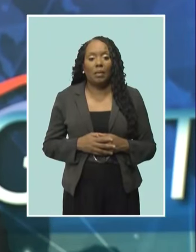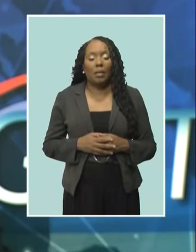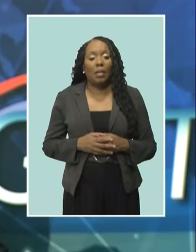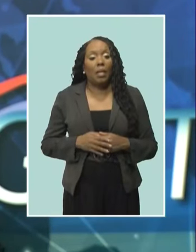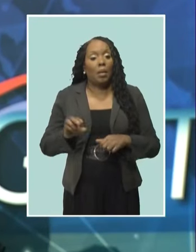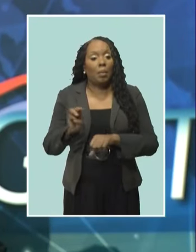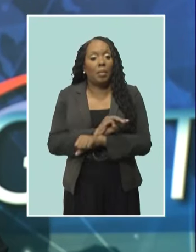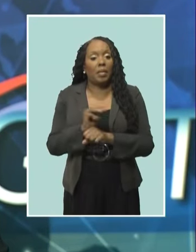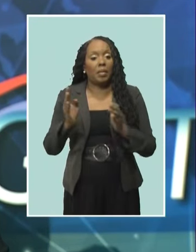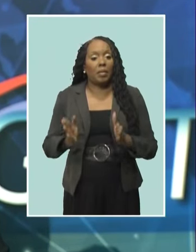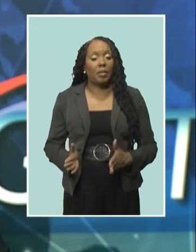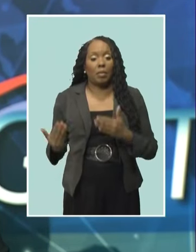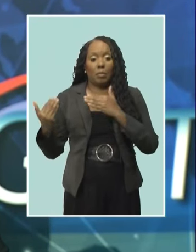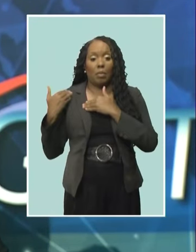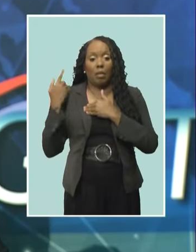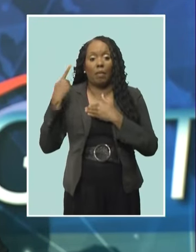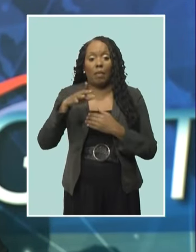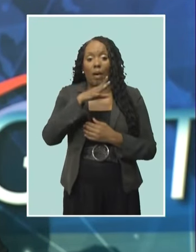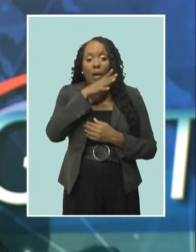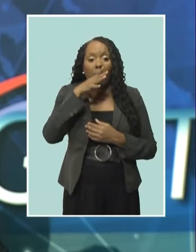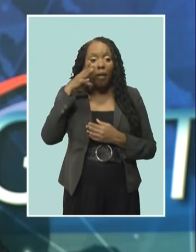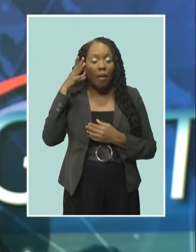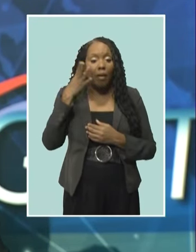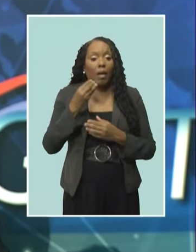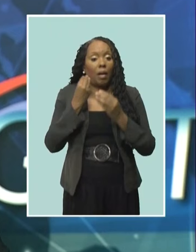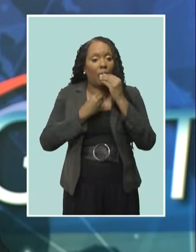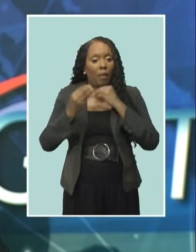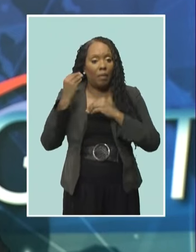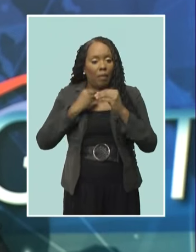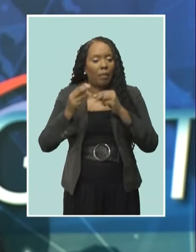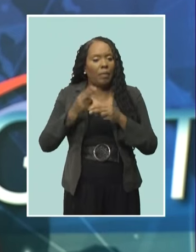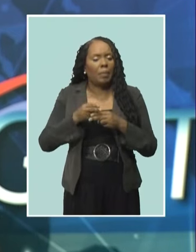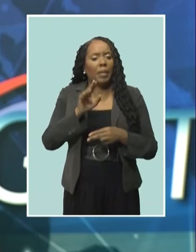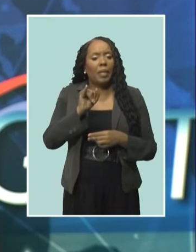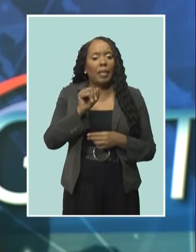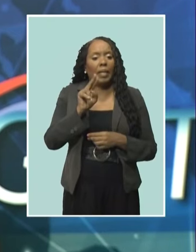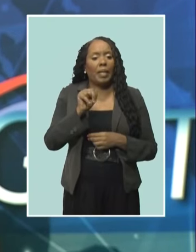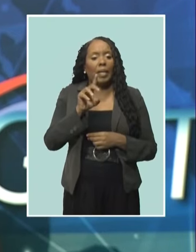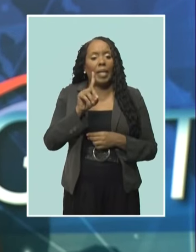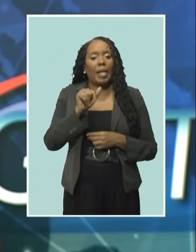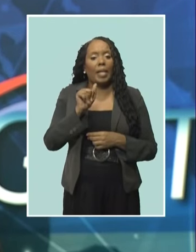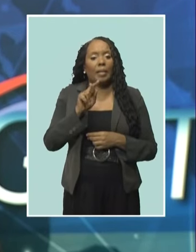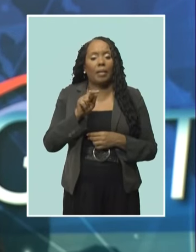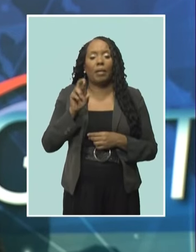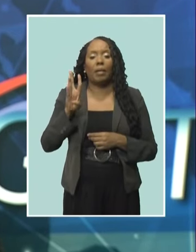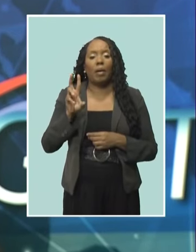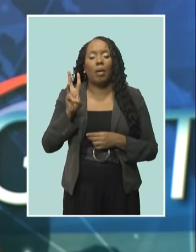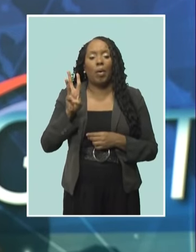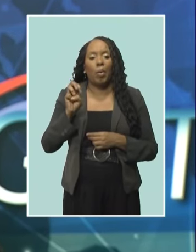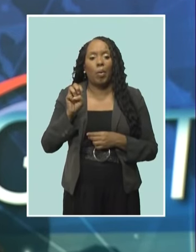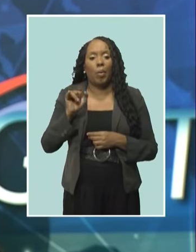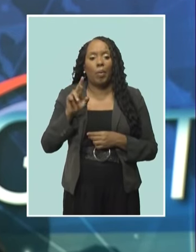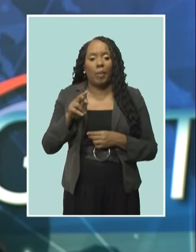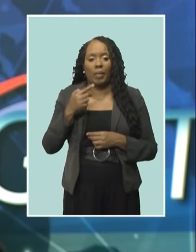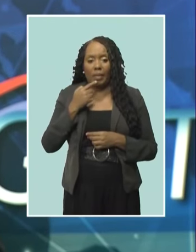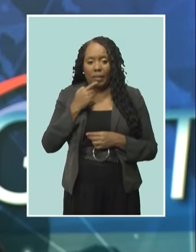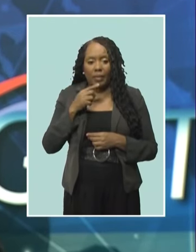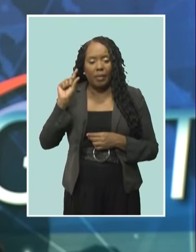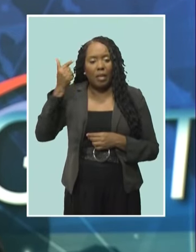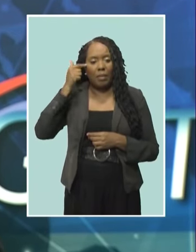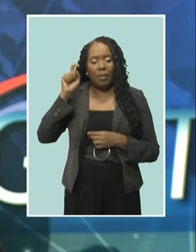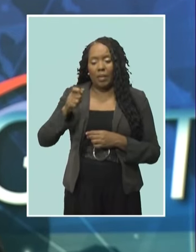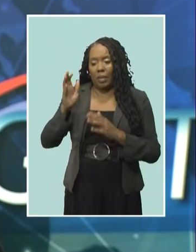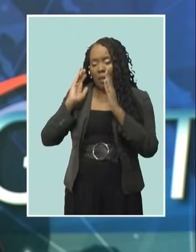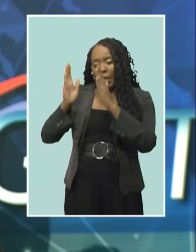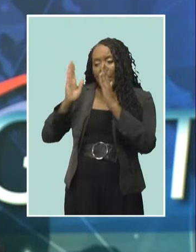Minister of Agriculture, Food and Nutritional Security Indar Weir has sought to ensure attention is paid by government to the Fall